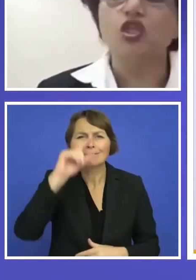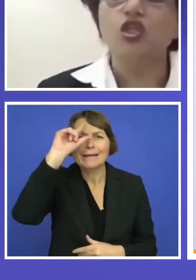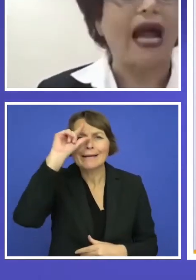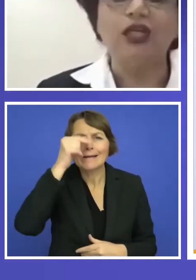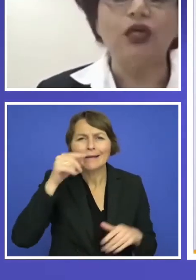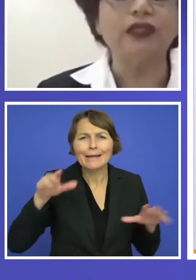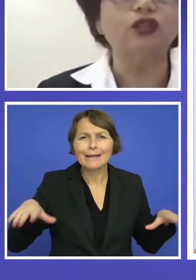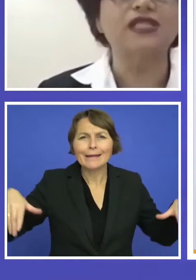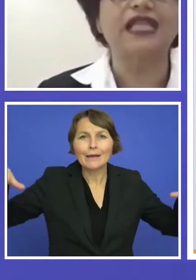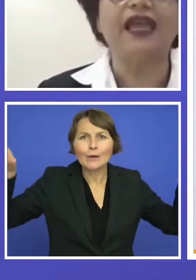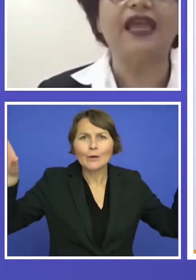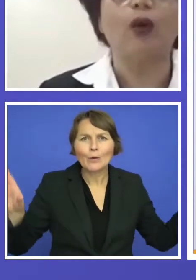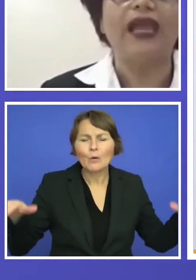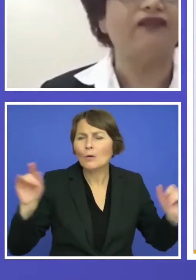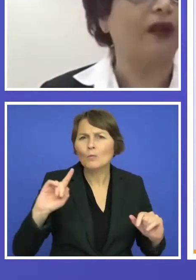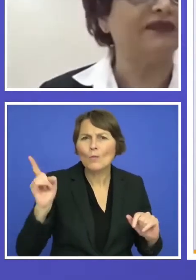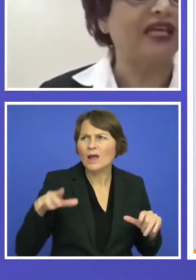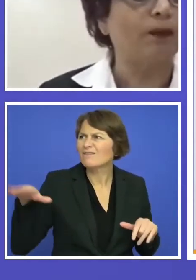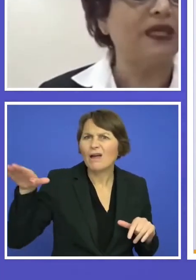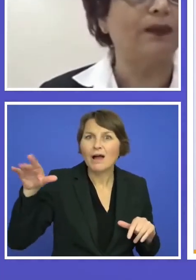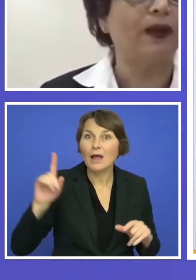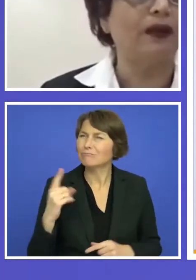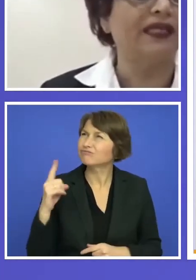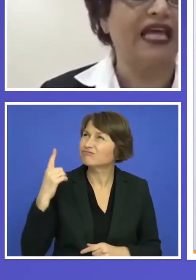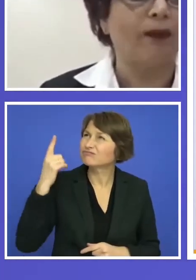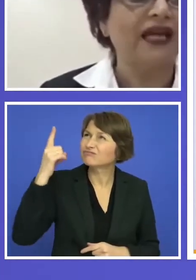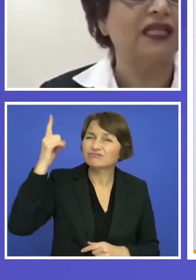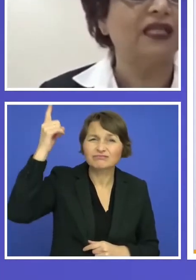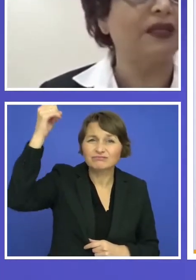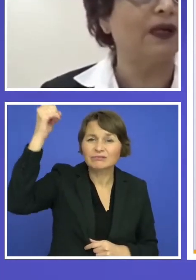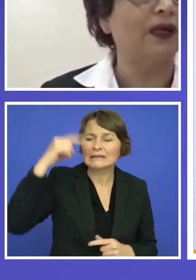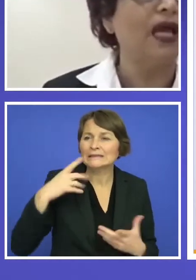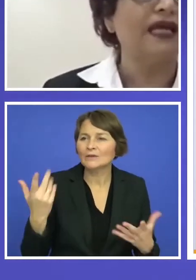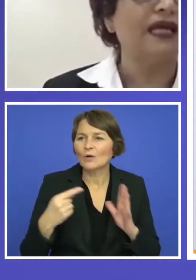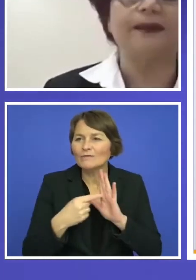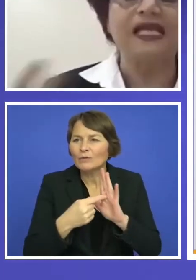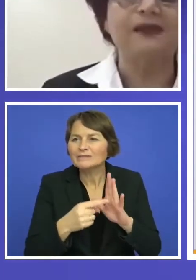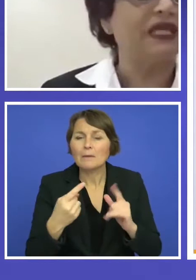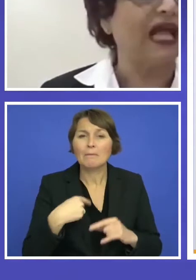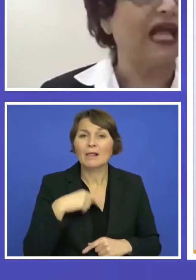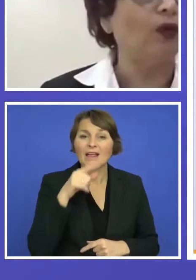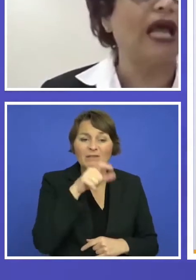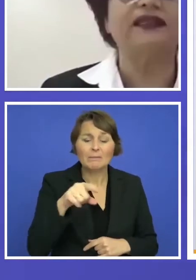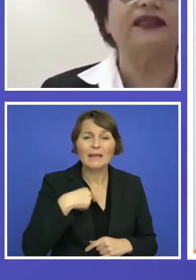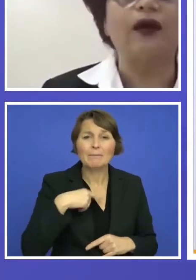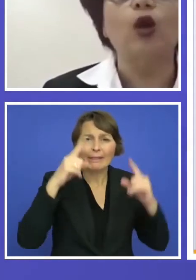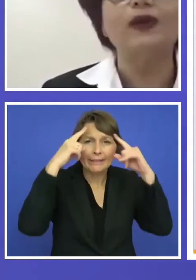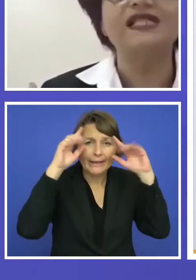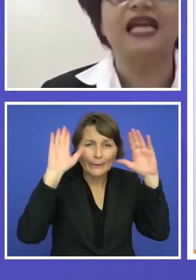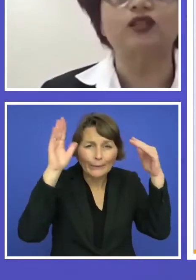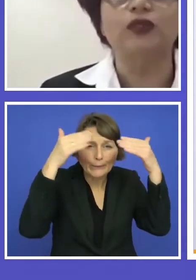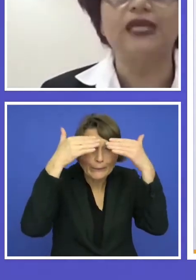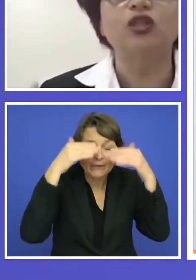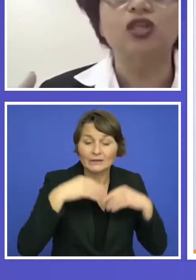altitude. So I learned to stay away from narrow-minded people. That brings me down, and